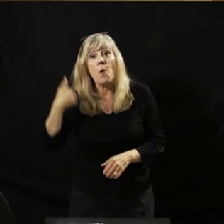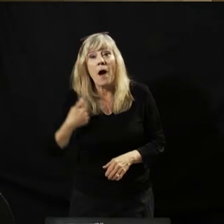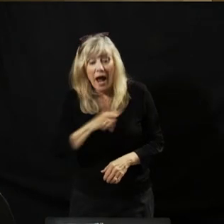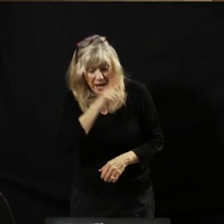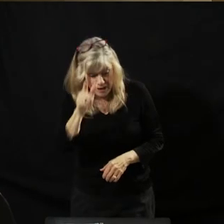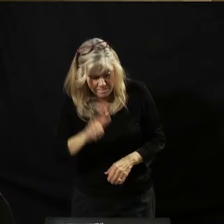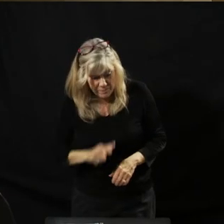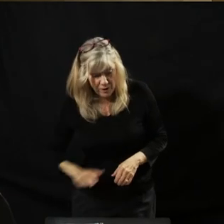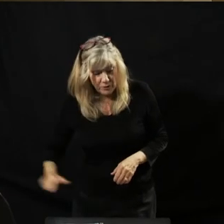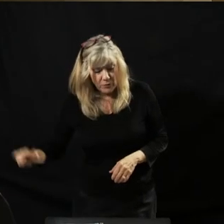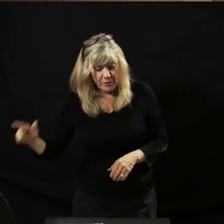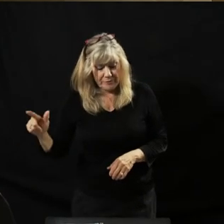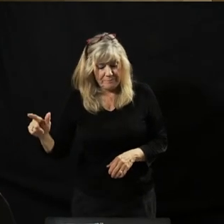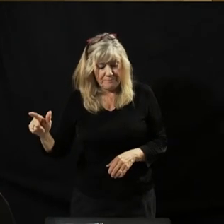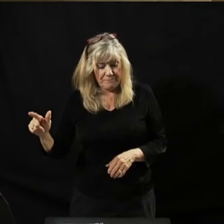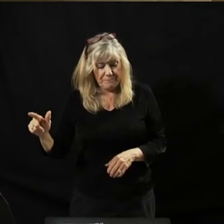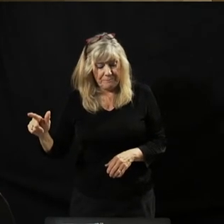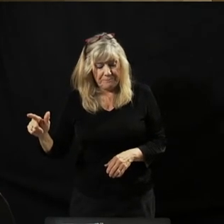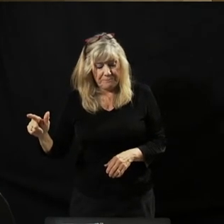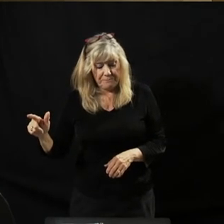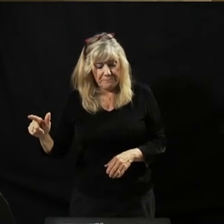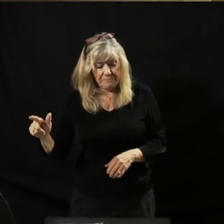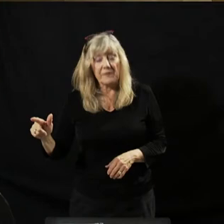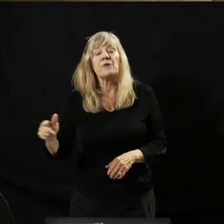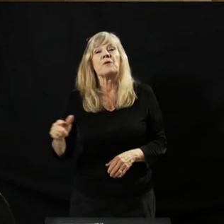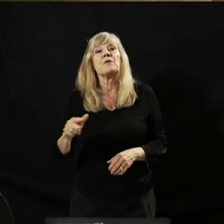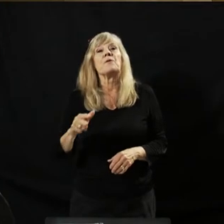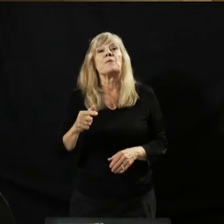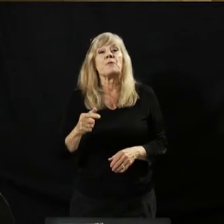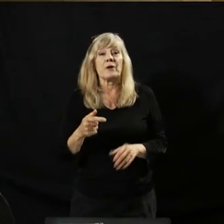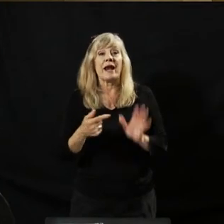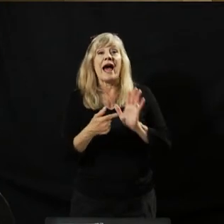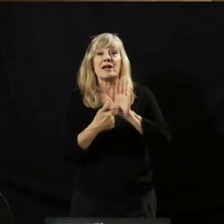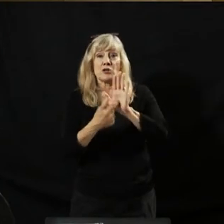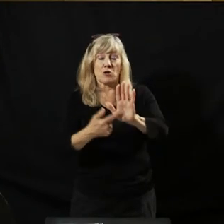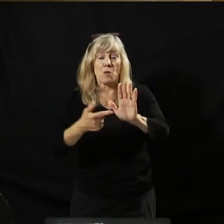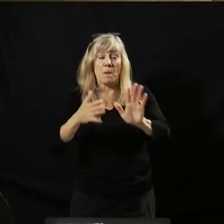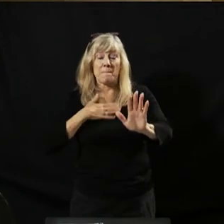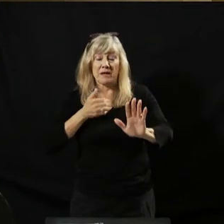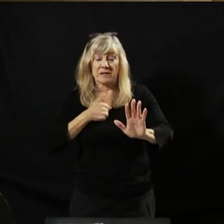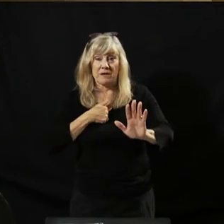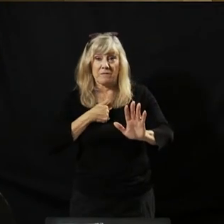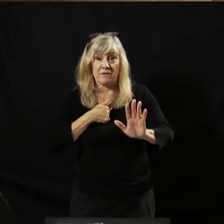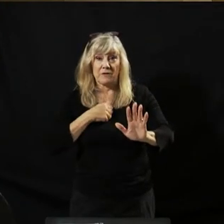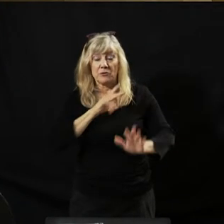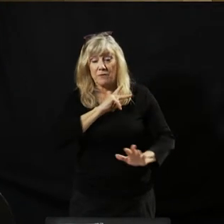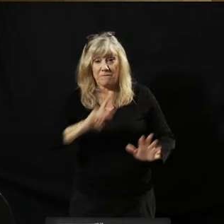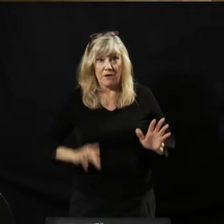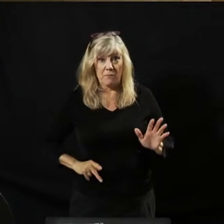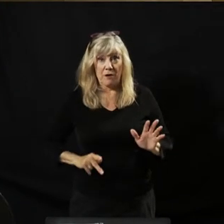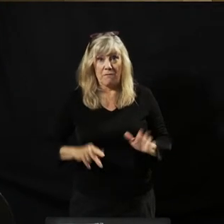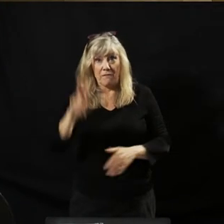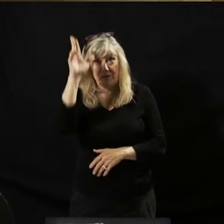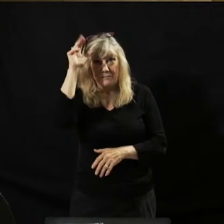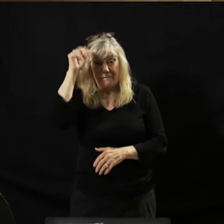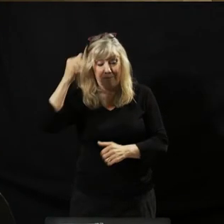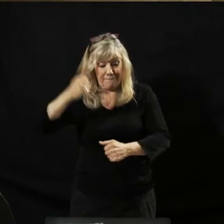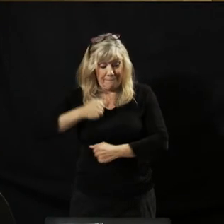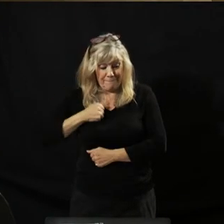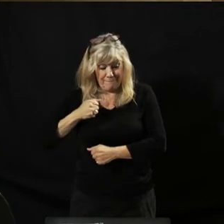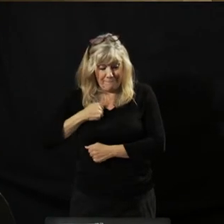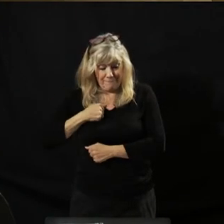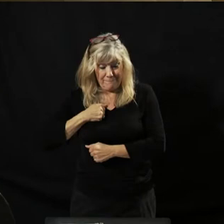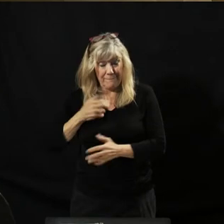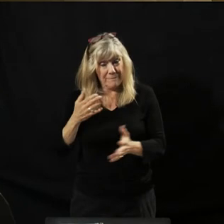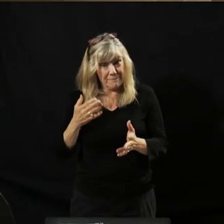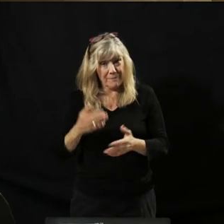receive glory through Pharaoh and his chariots and charioteers. The angel of God, who had